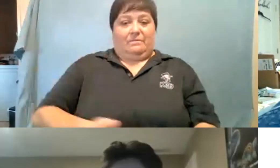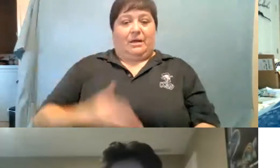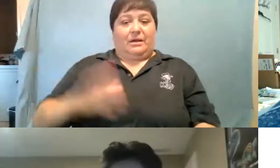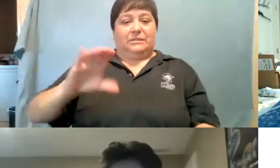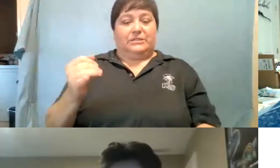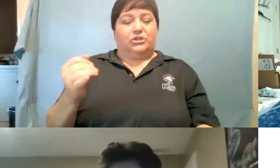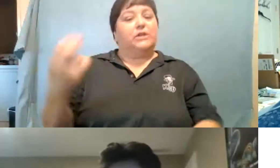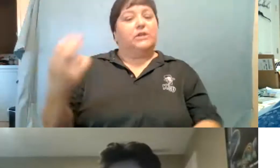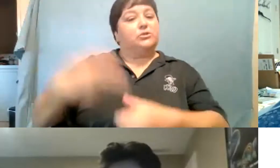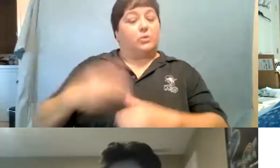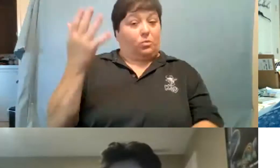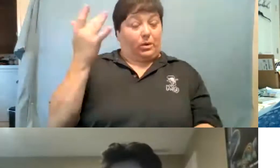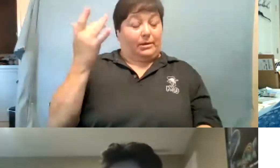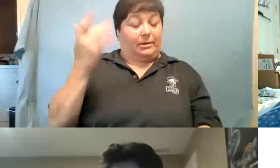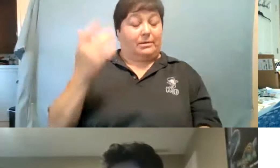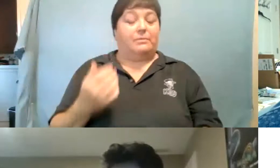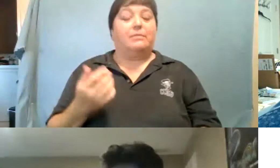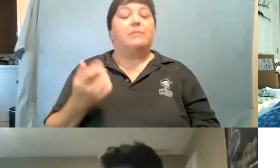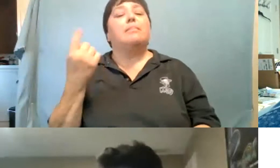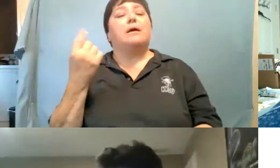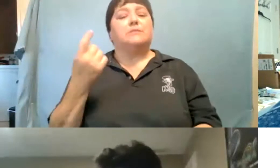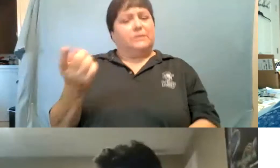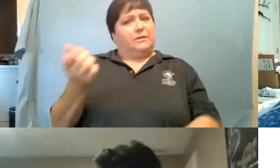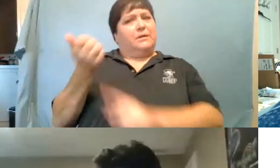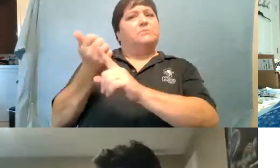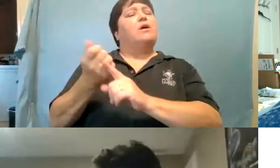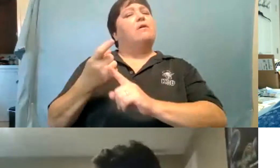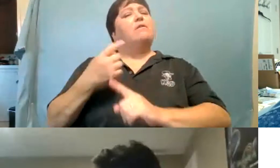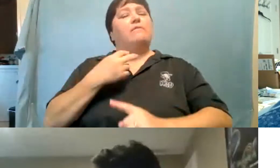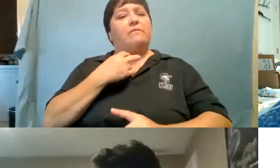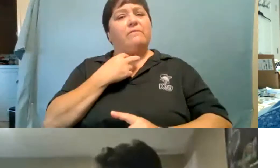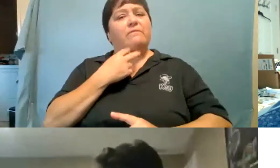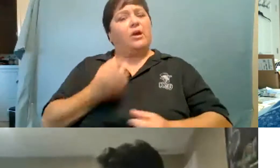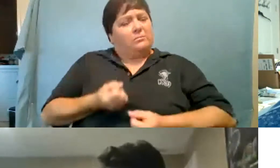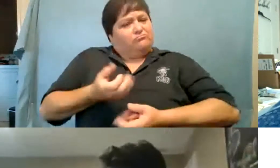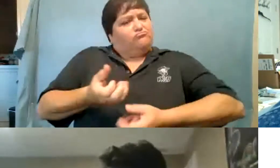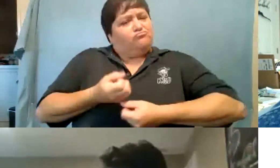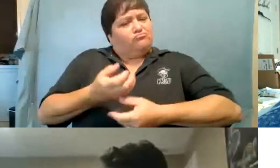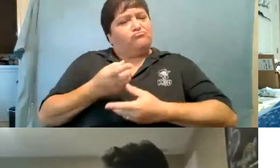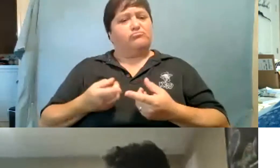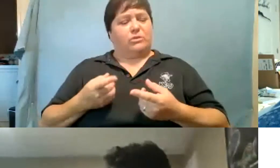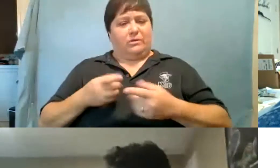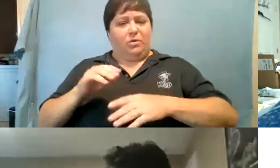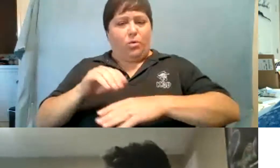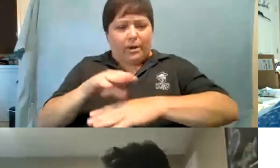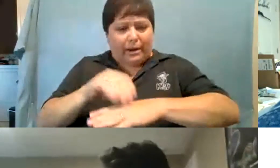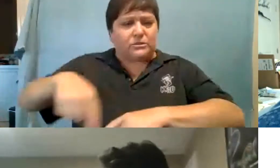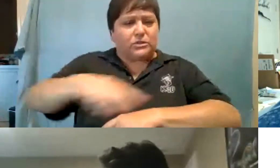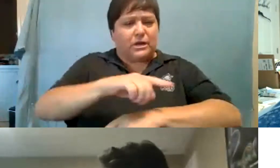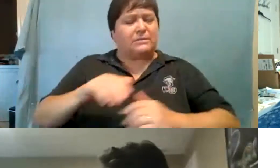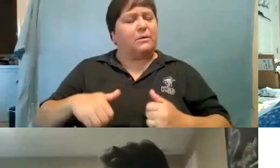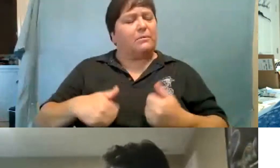back because last year he was very vocal on our council and provided a lot of really valuable feedback, as